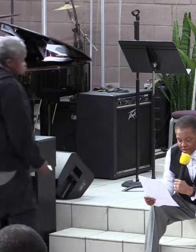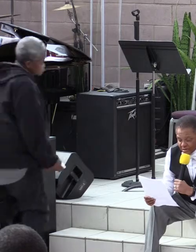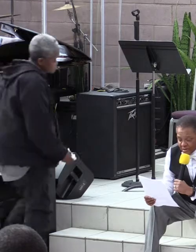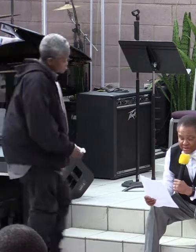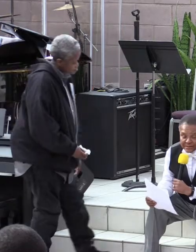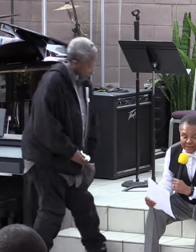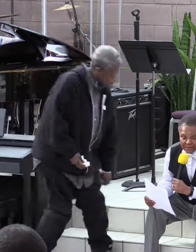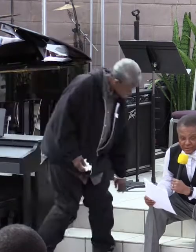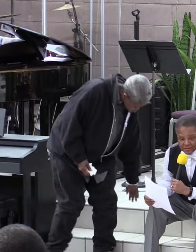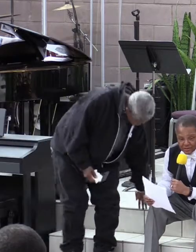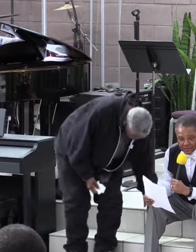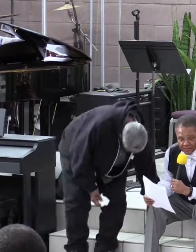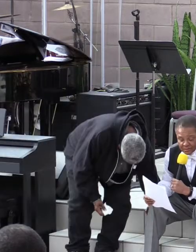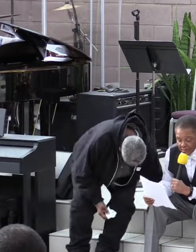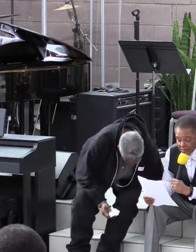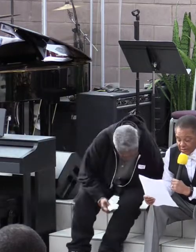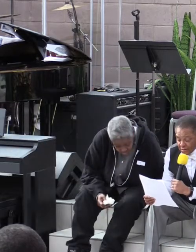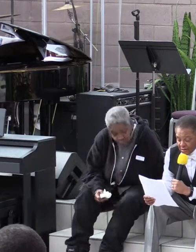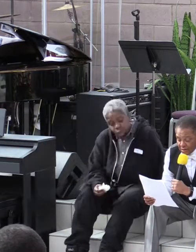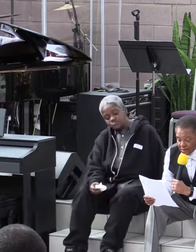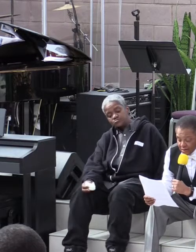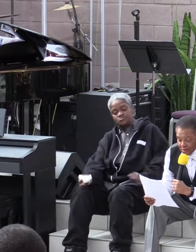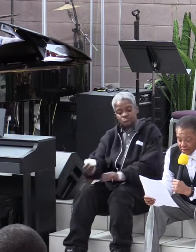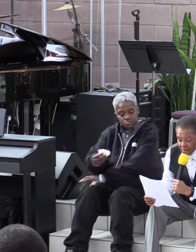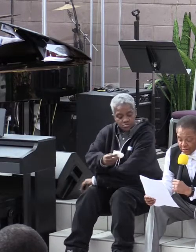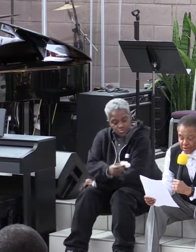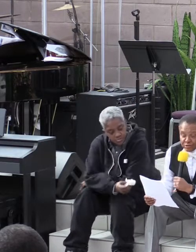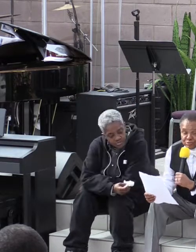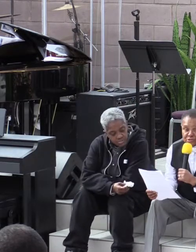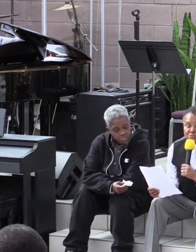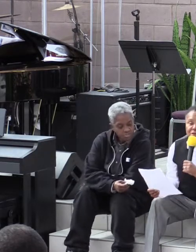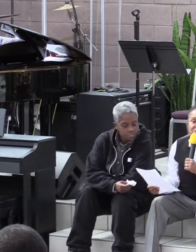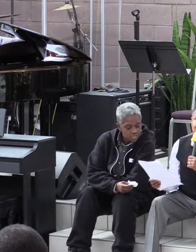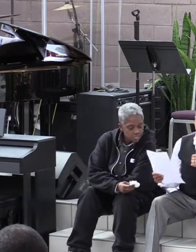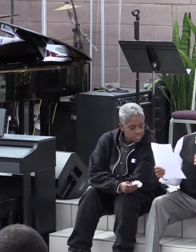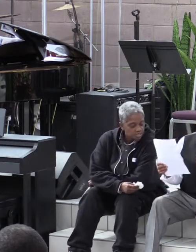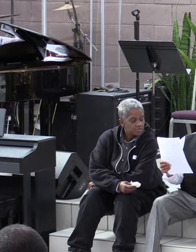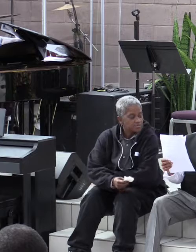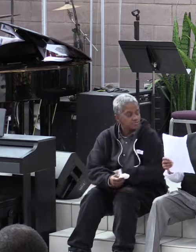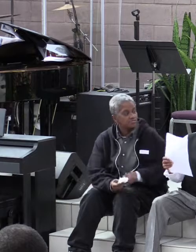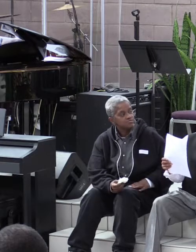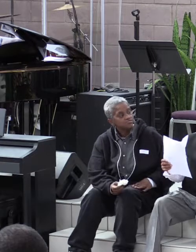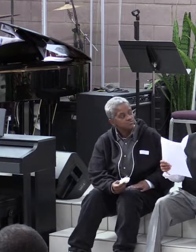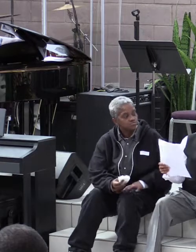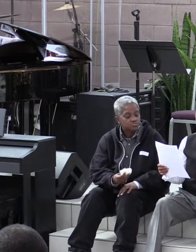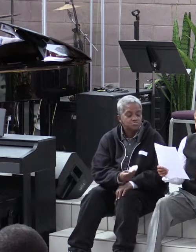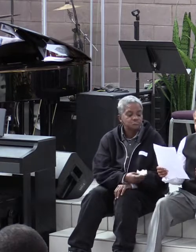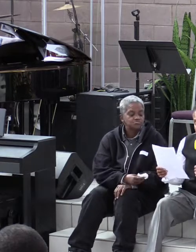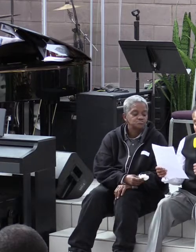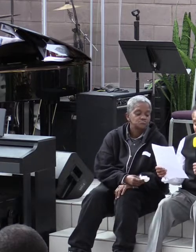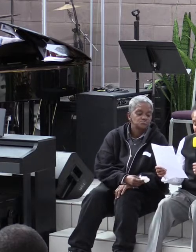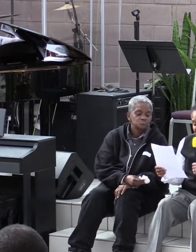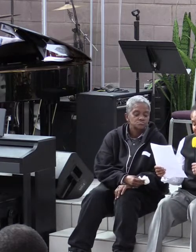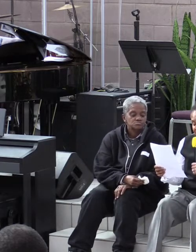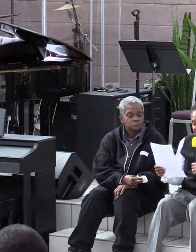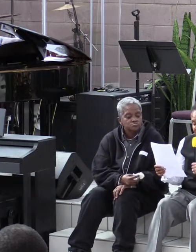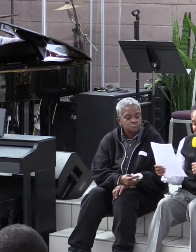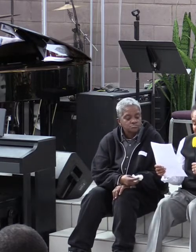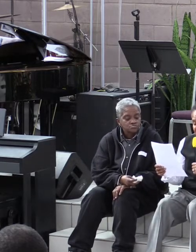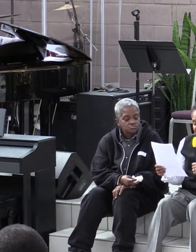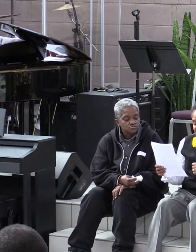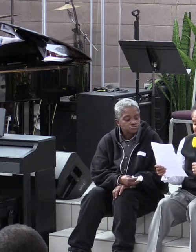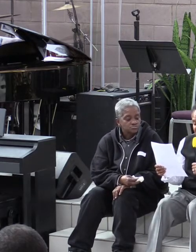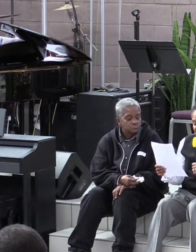We treasured our times together and learned to respect each other's need for personal space.